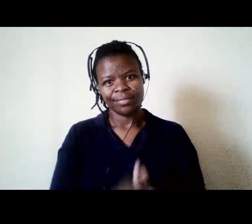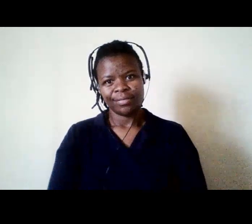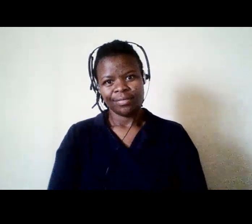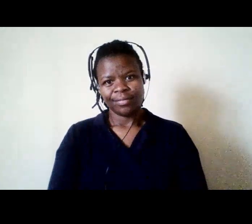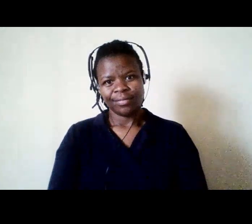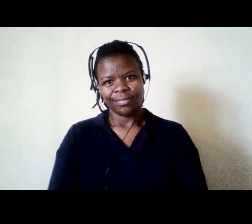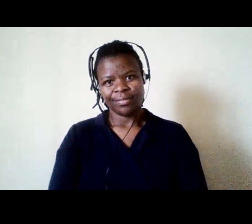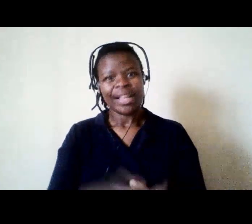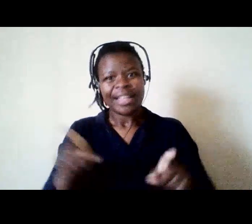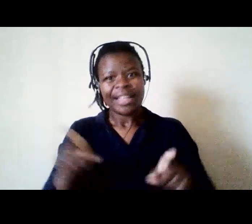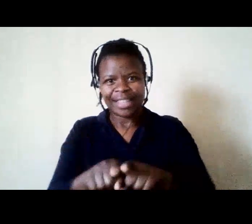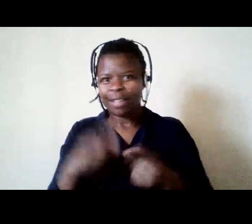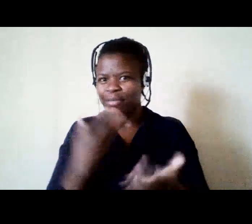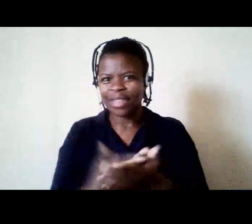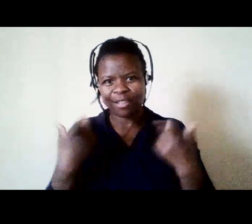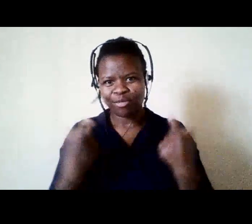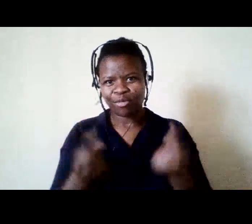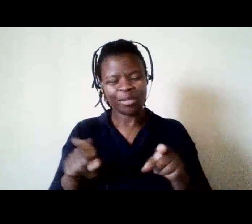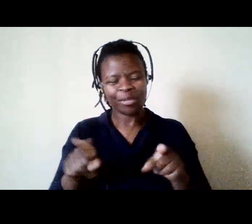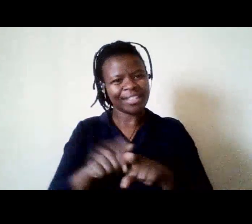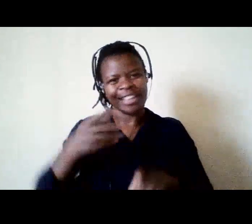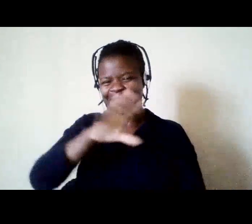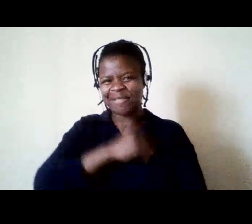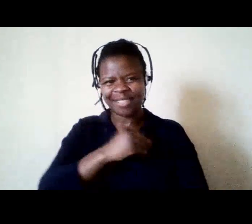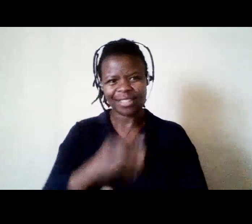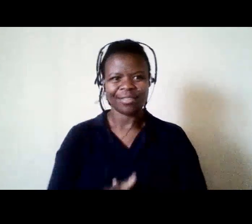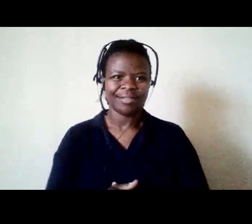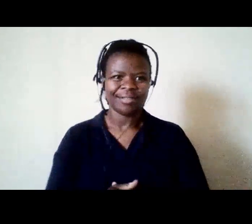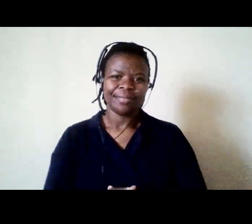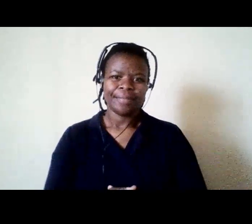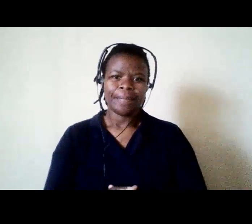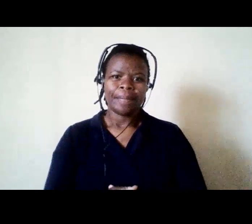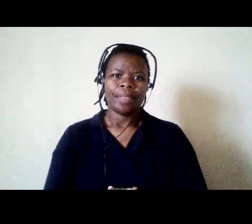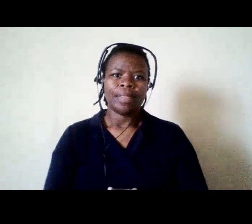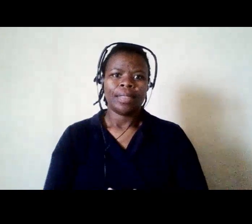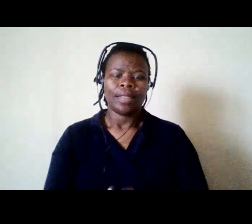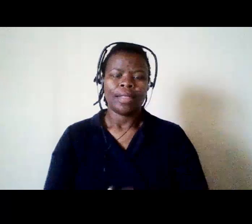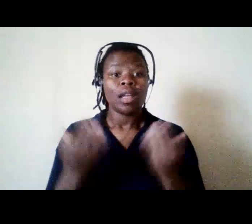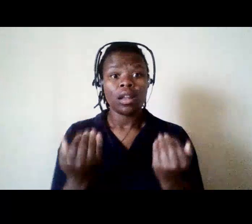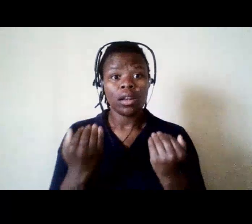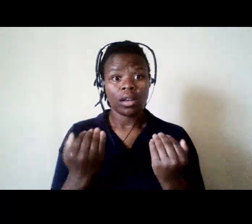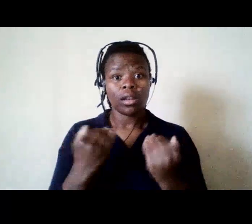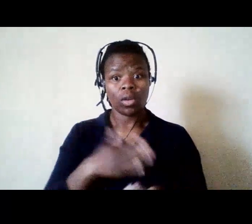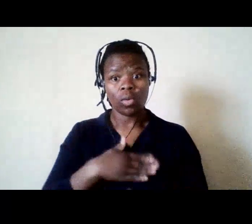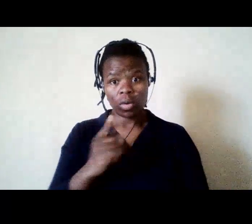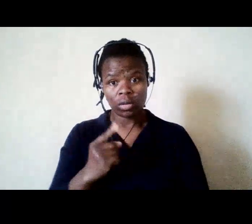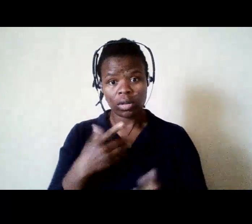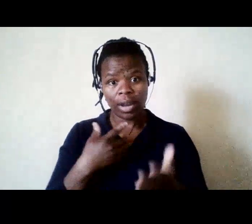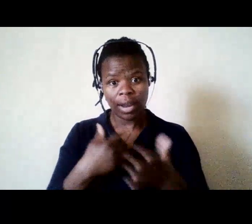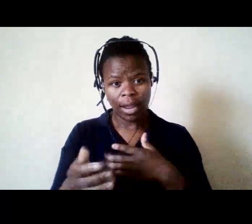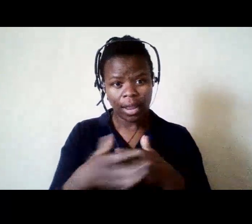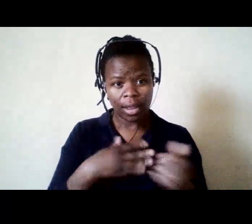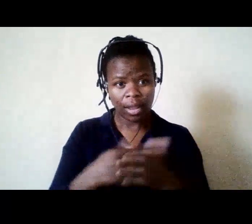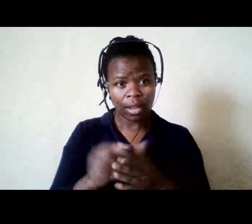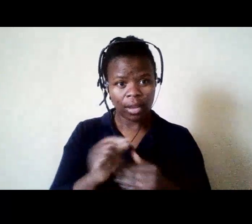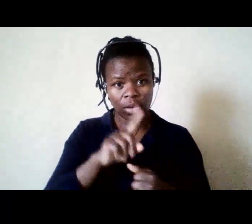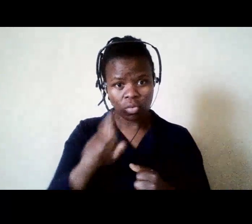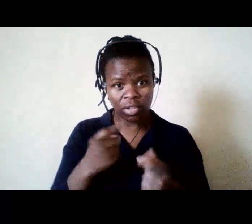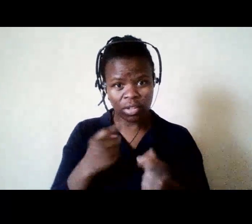well. Yeah, exactly. So now I want to any question from people who have not